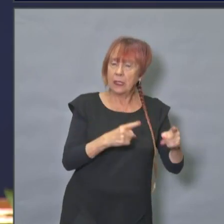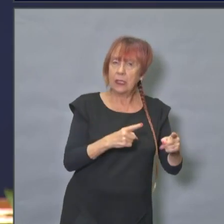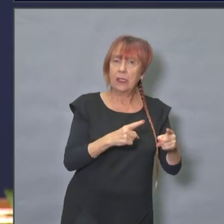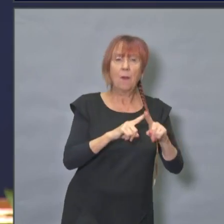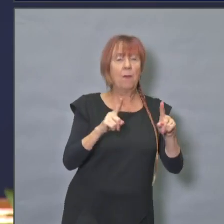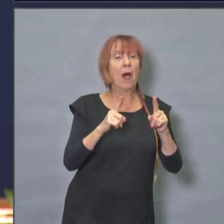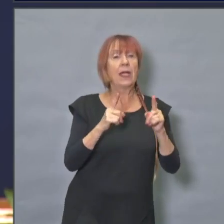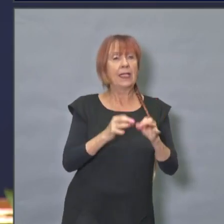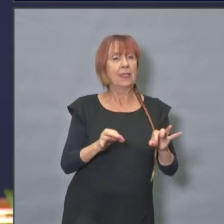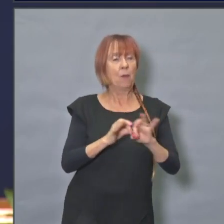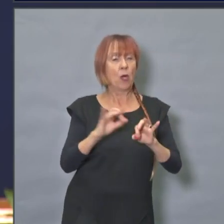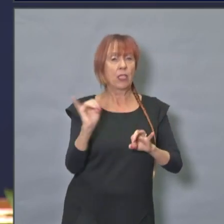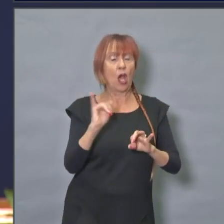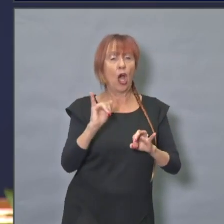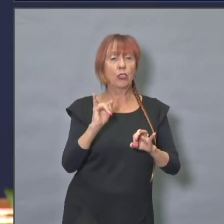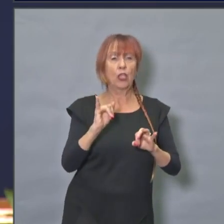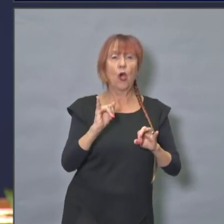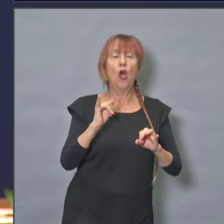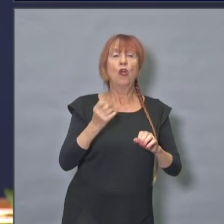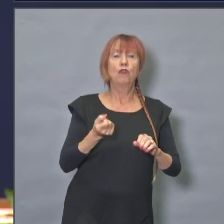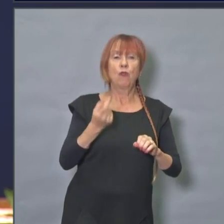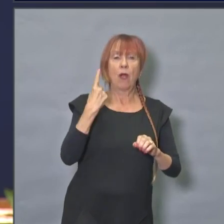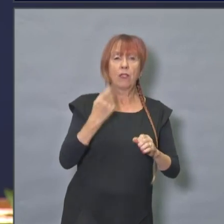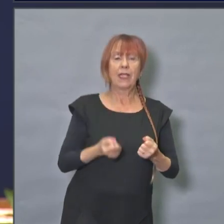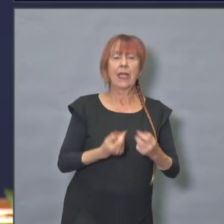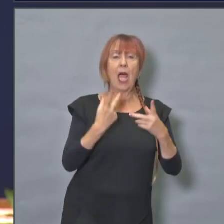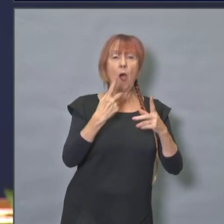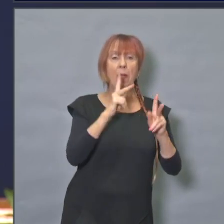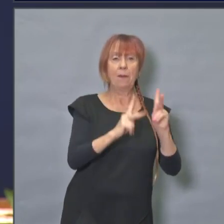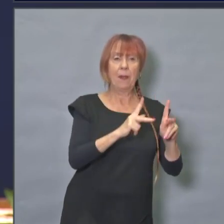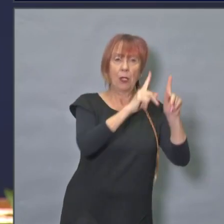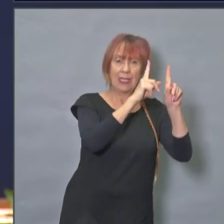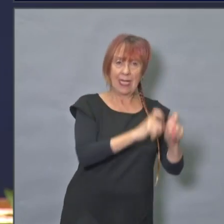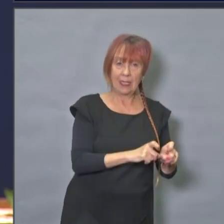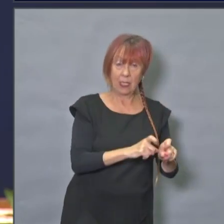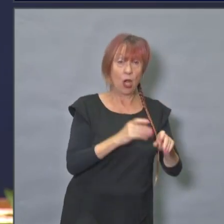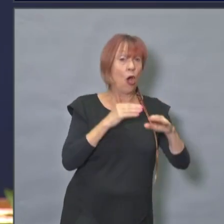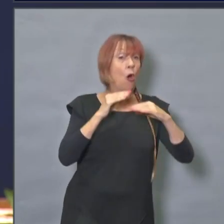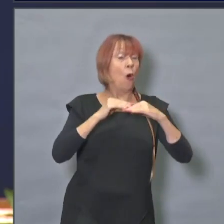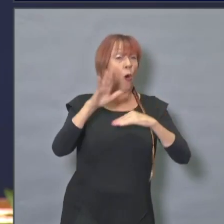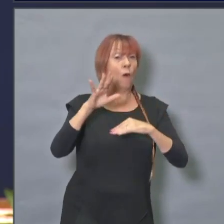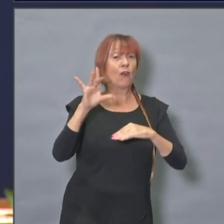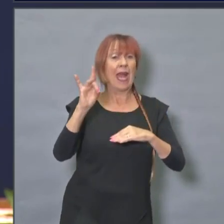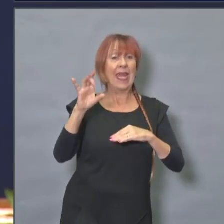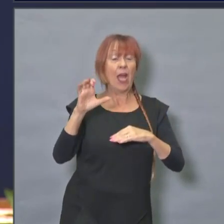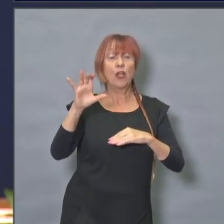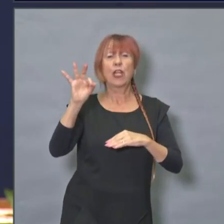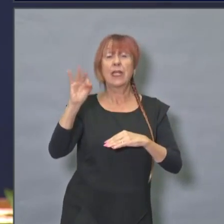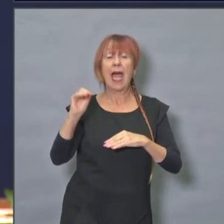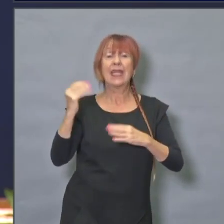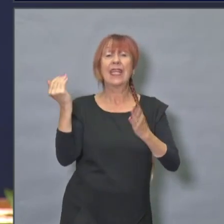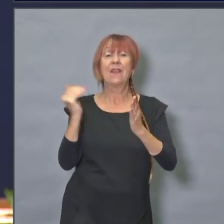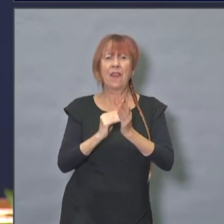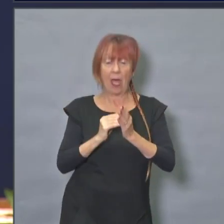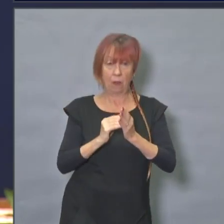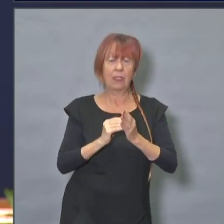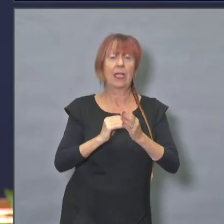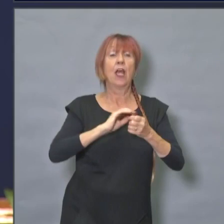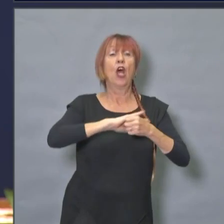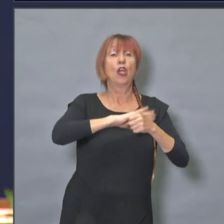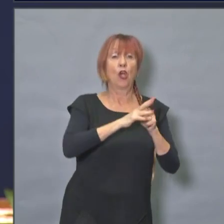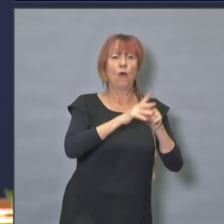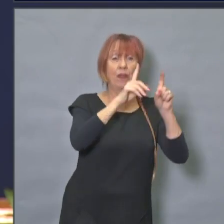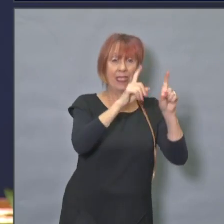of people that have been tested and our rate of positivity. Over 890,000 COVID-19 test results